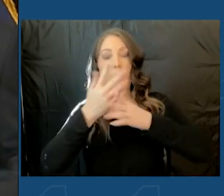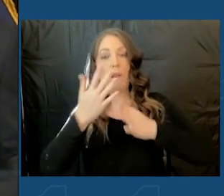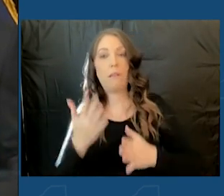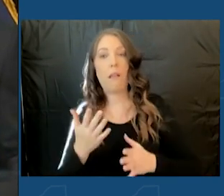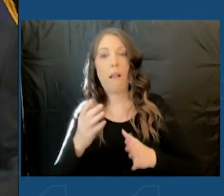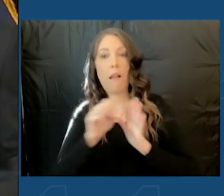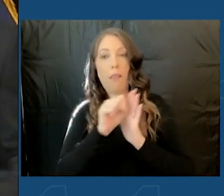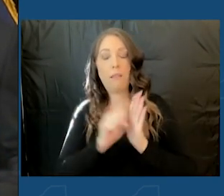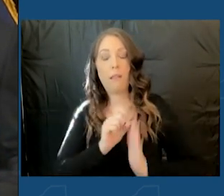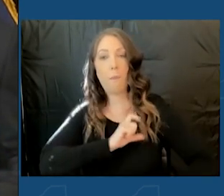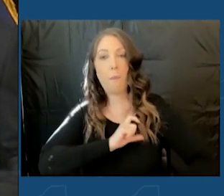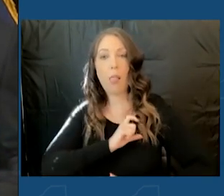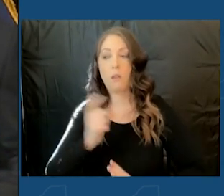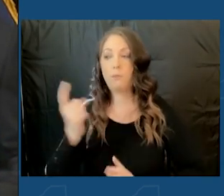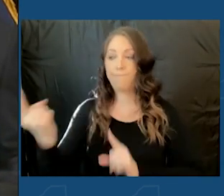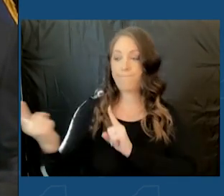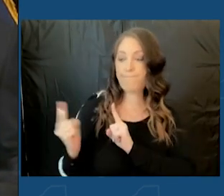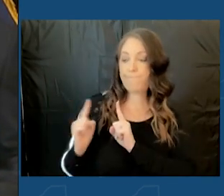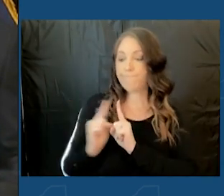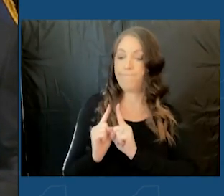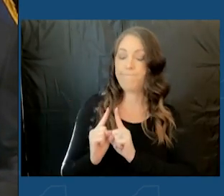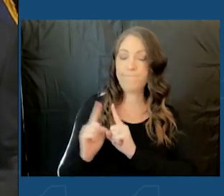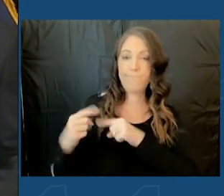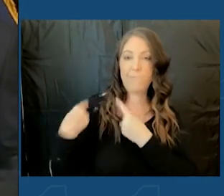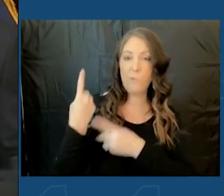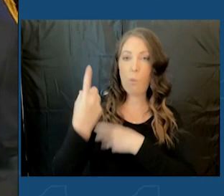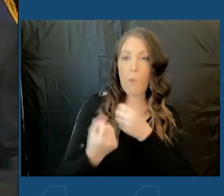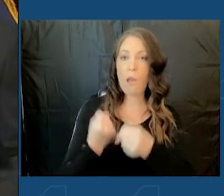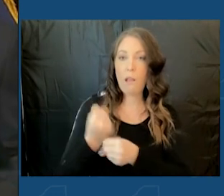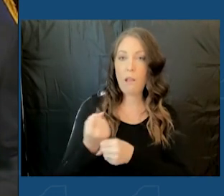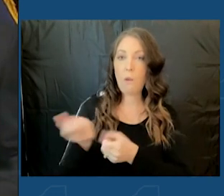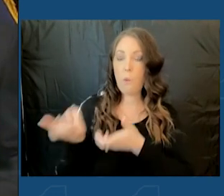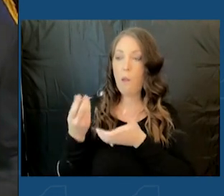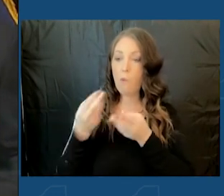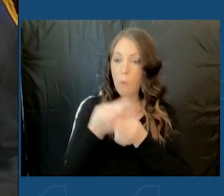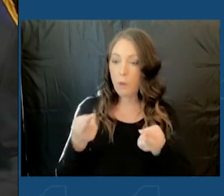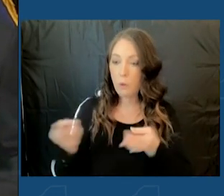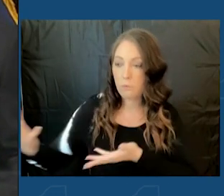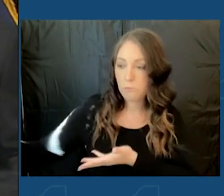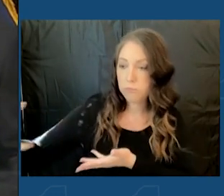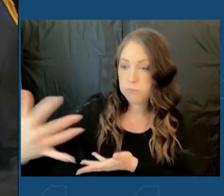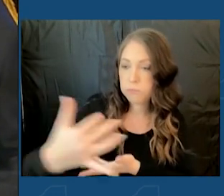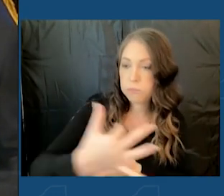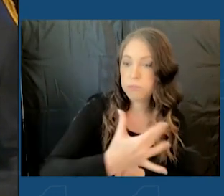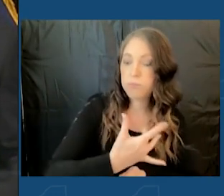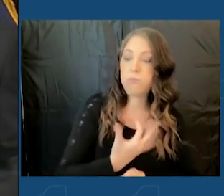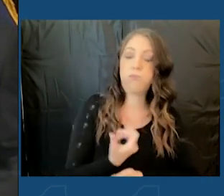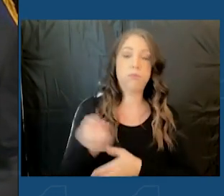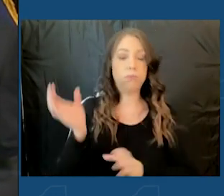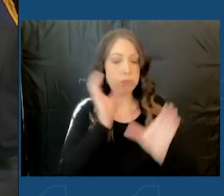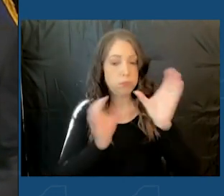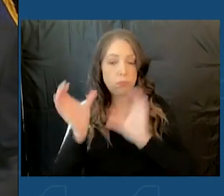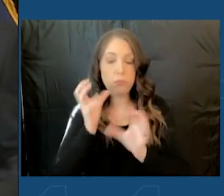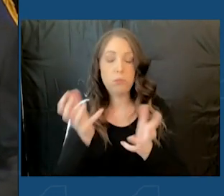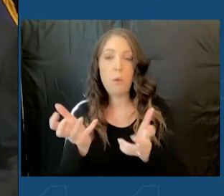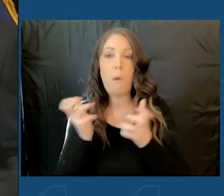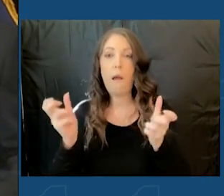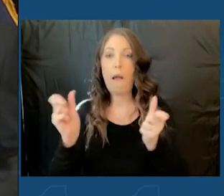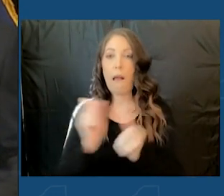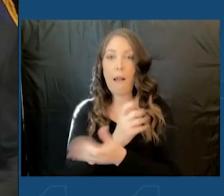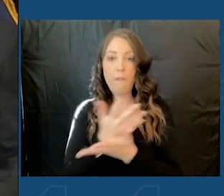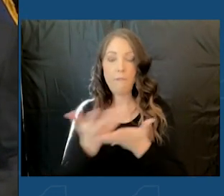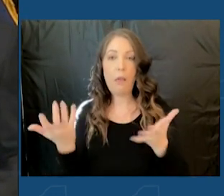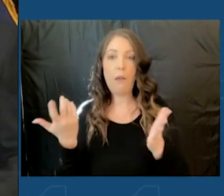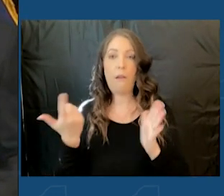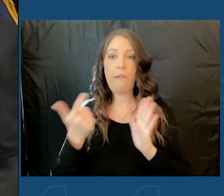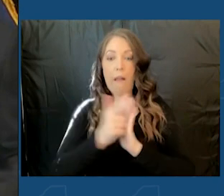making sure that we pull together all the resources available, leave no stone unturned in our quest to make sure that we get illegal